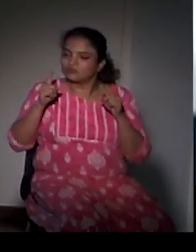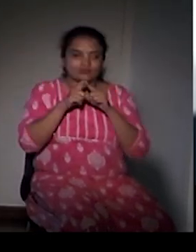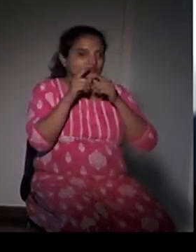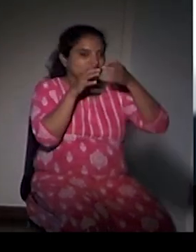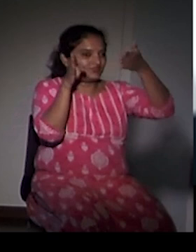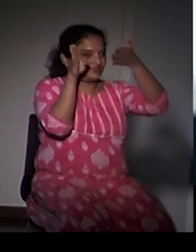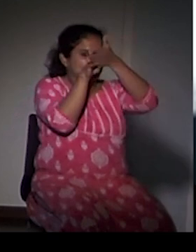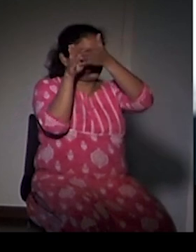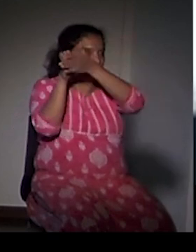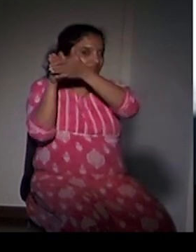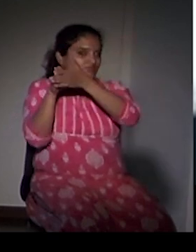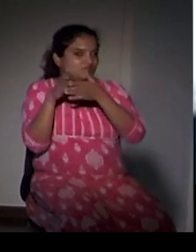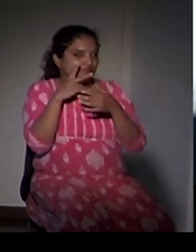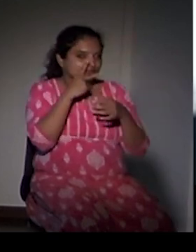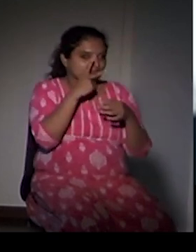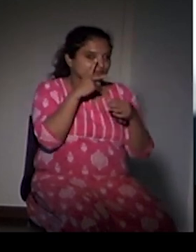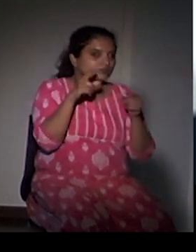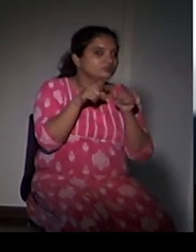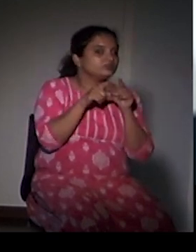from a slightly earlier period,